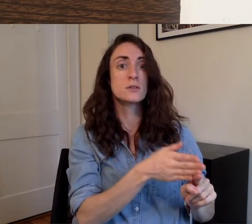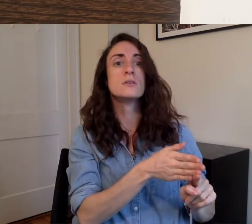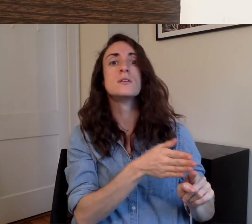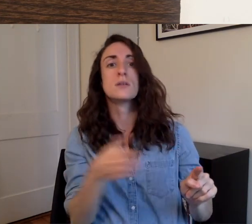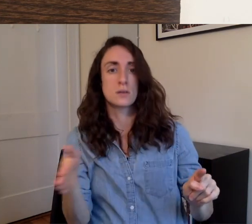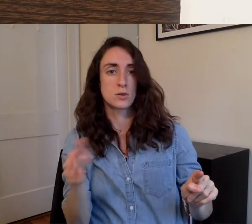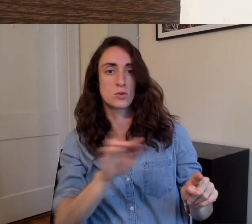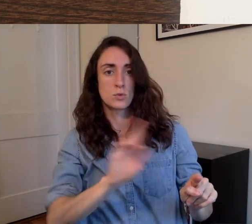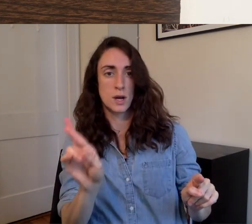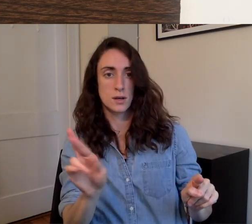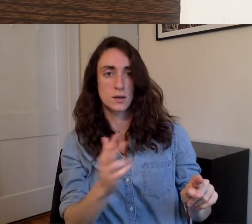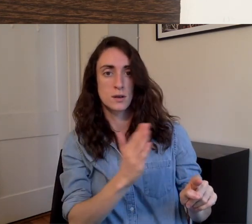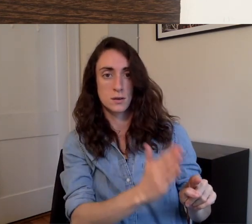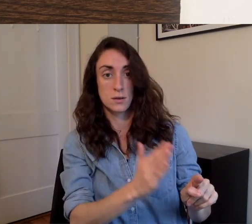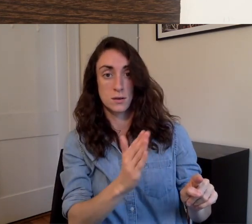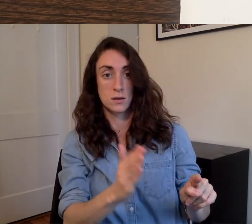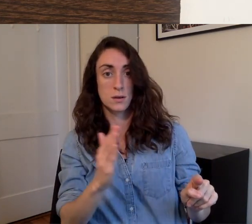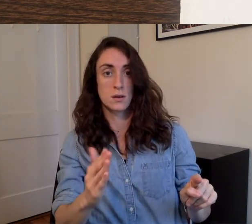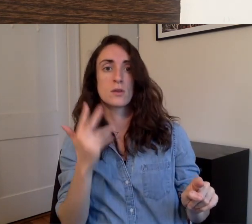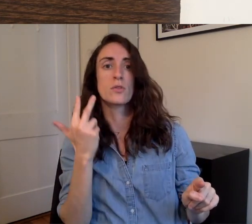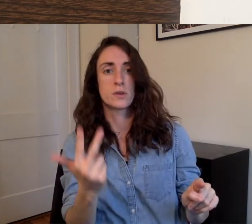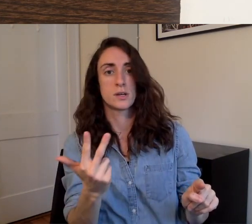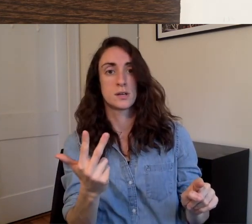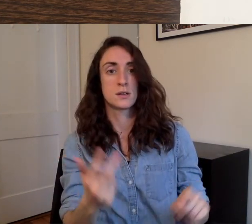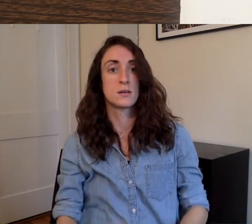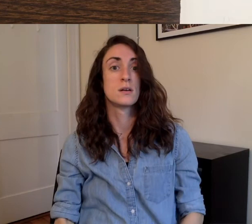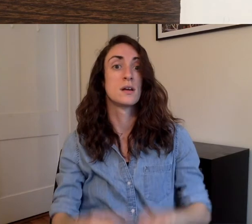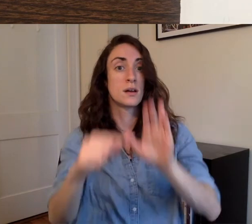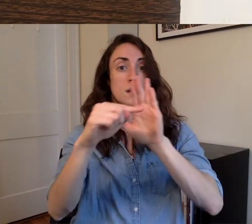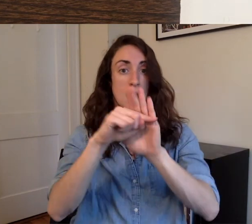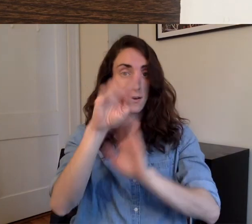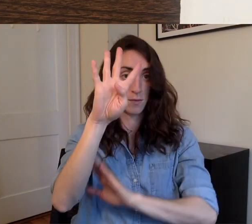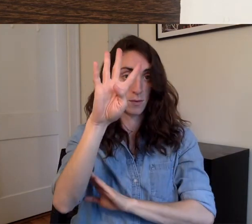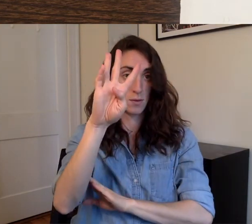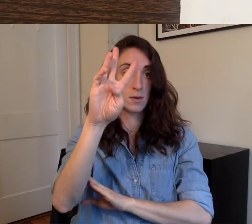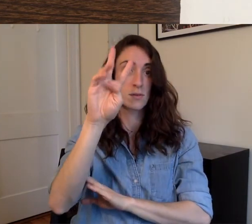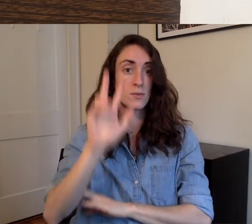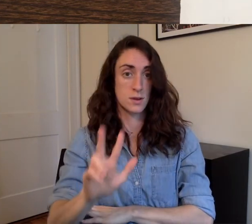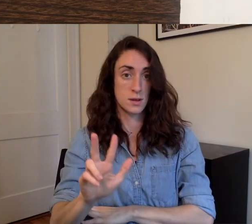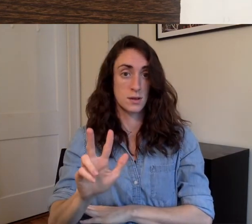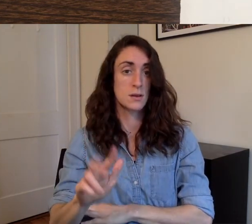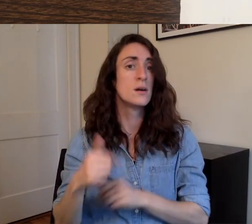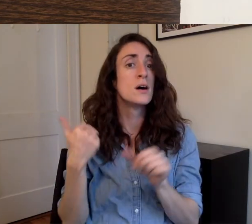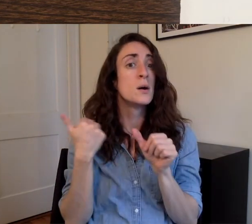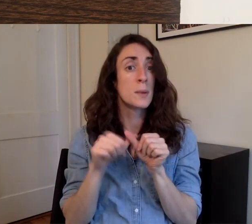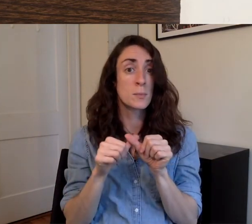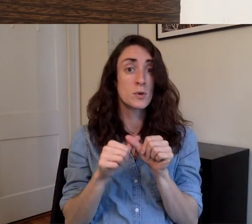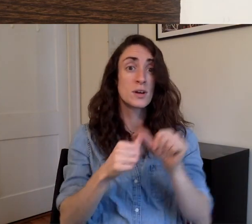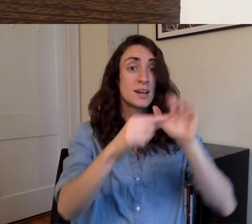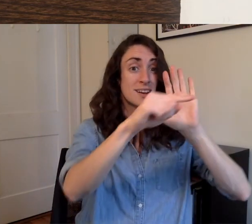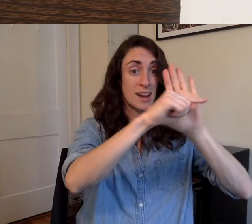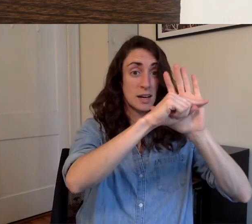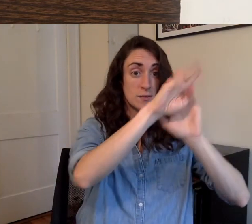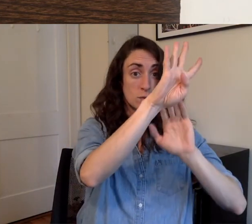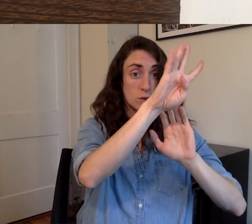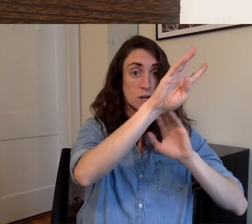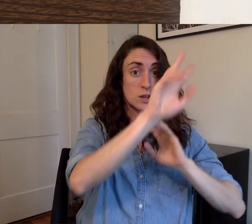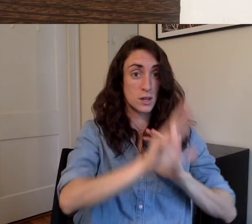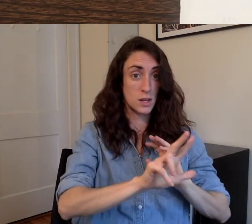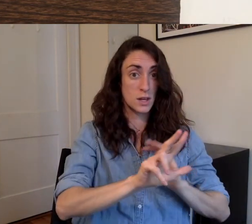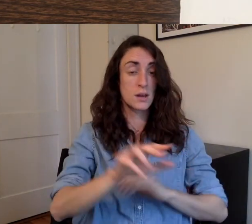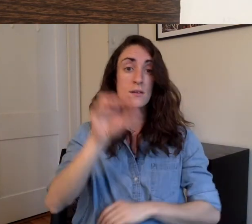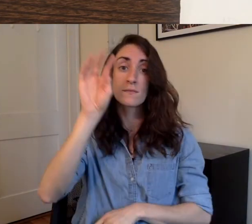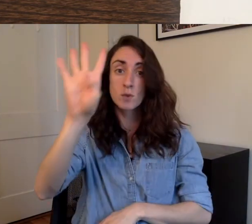4, which is -4, and then we'd move right 3, +3. So the important thing to note here is that 4 over -3